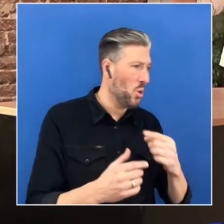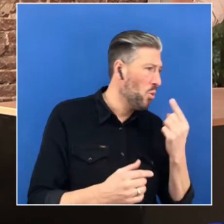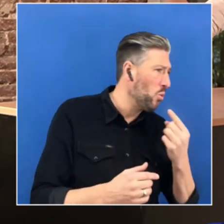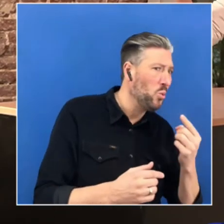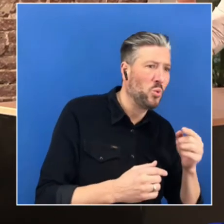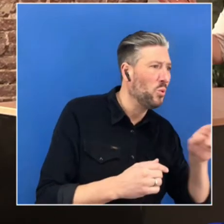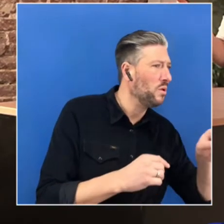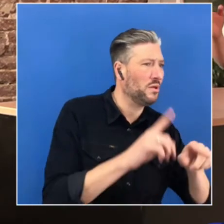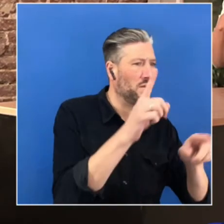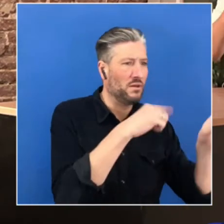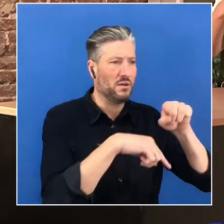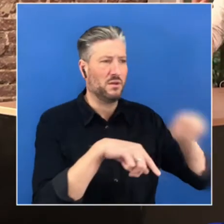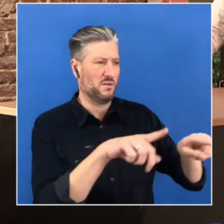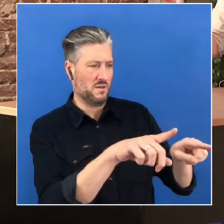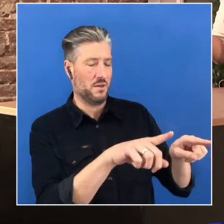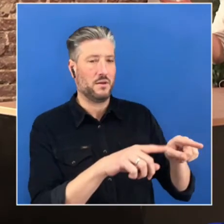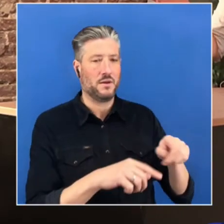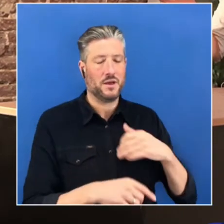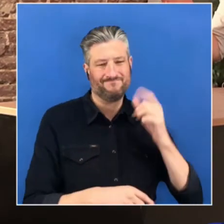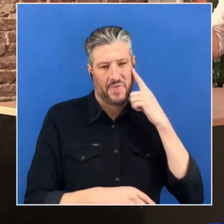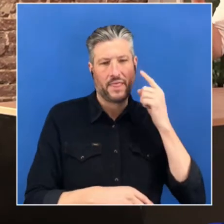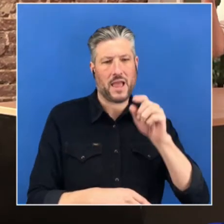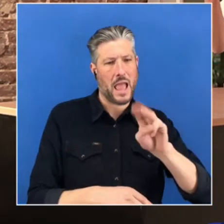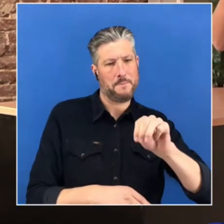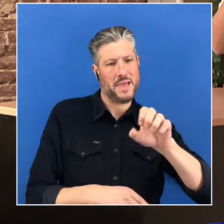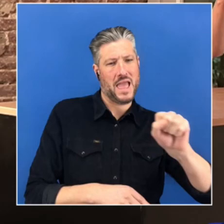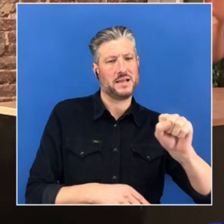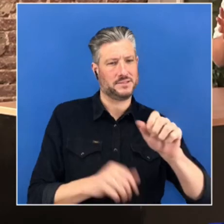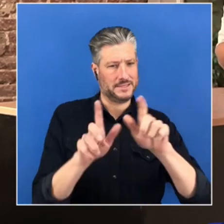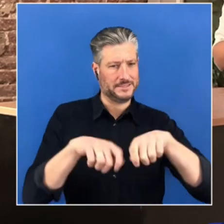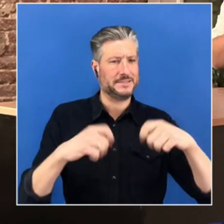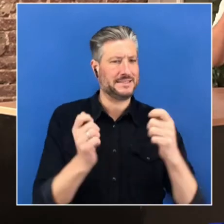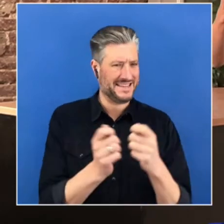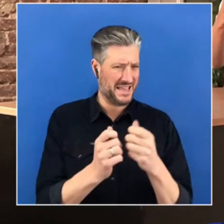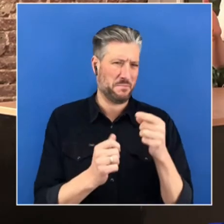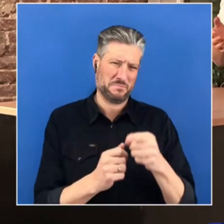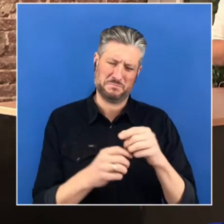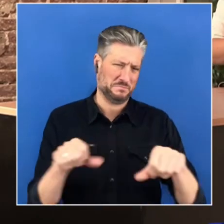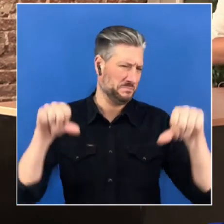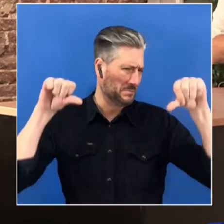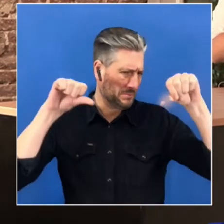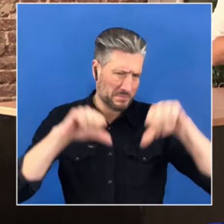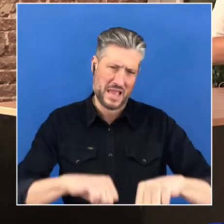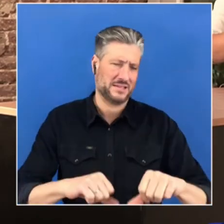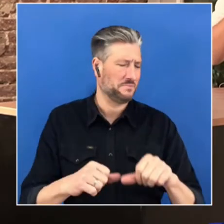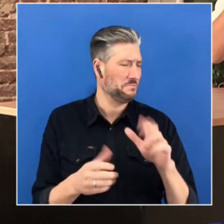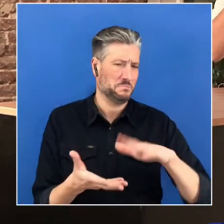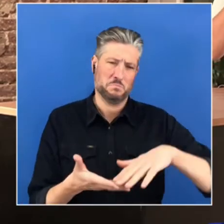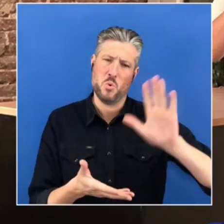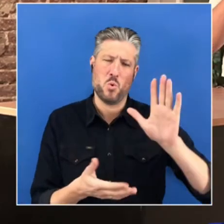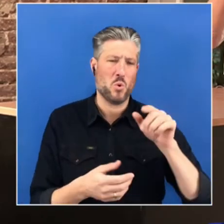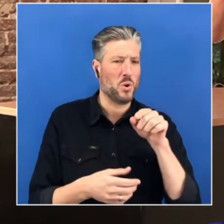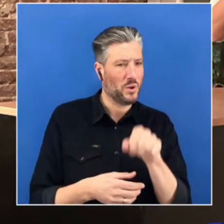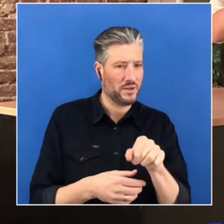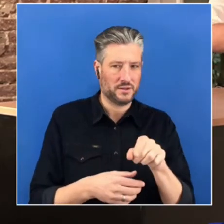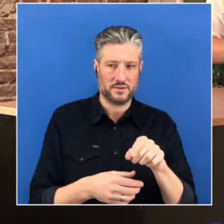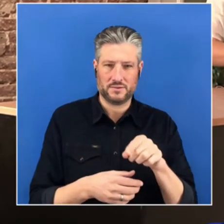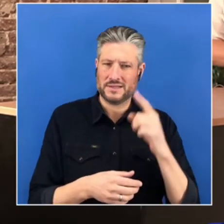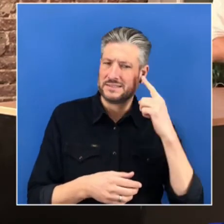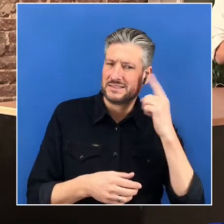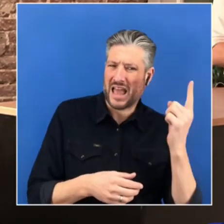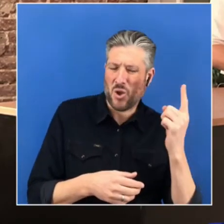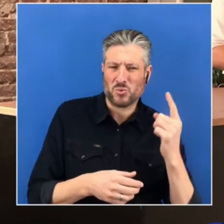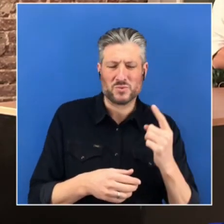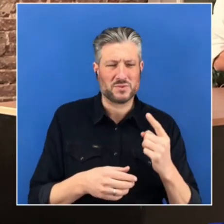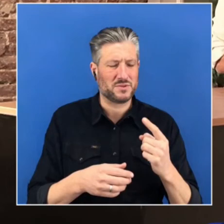nth degree because the way that Teams works with sounds is just awful. So I just wanted to bring that one up because you